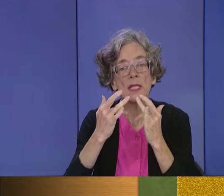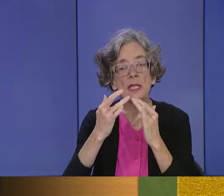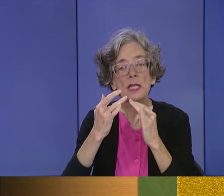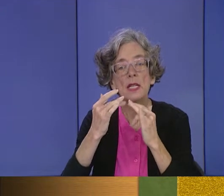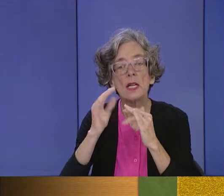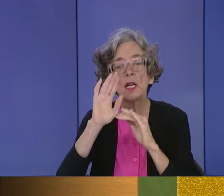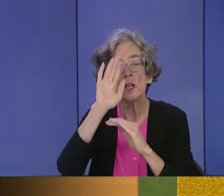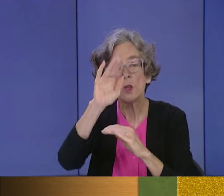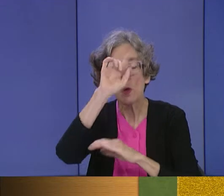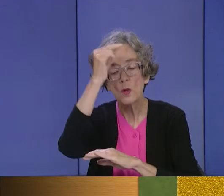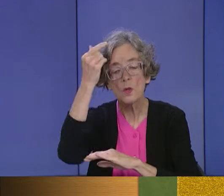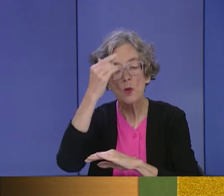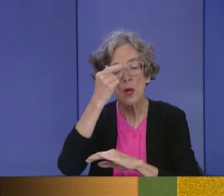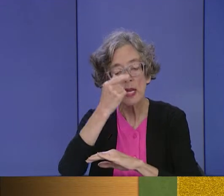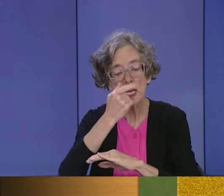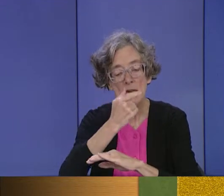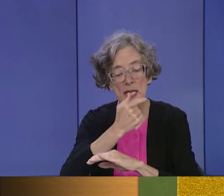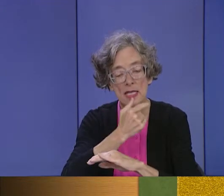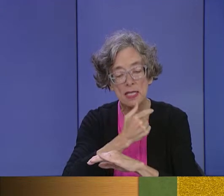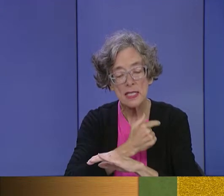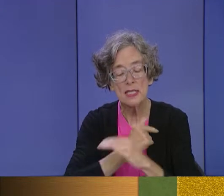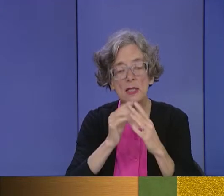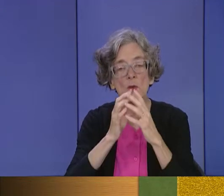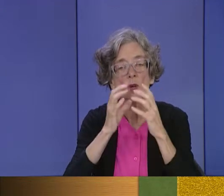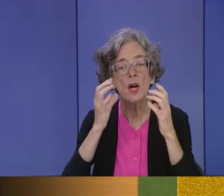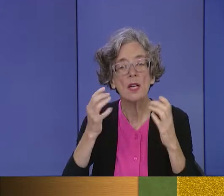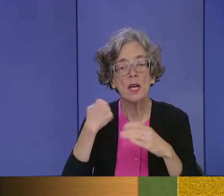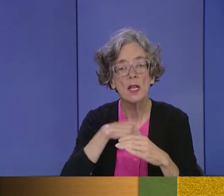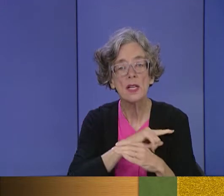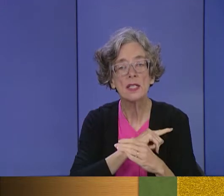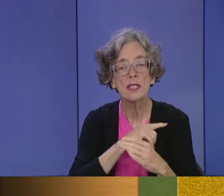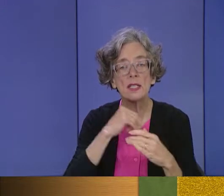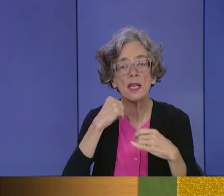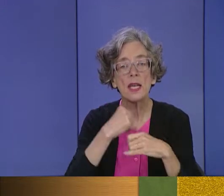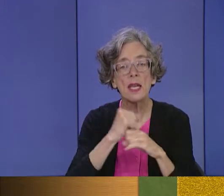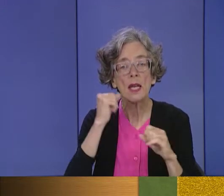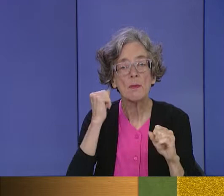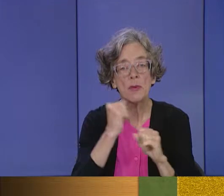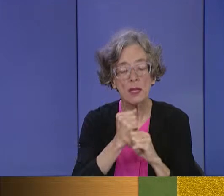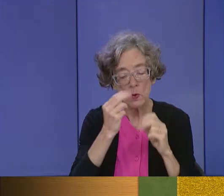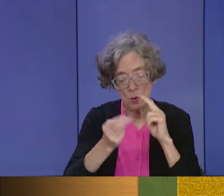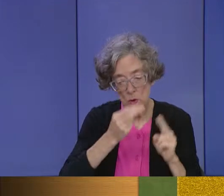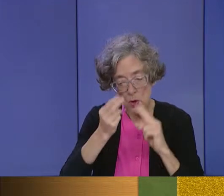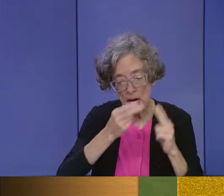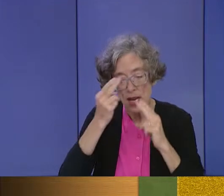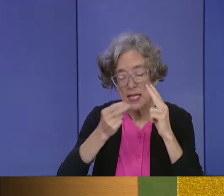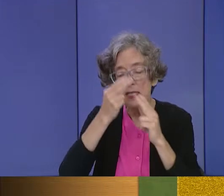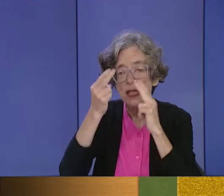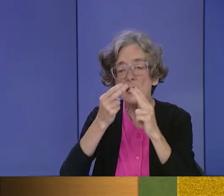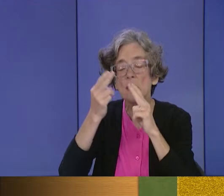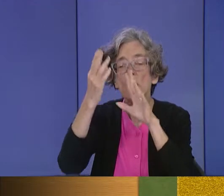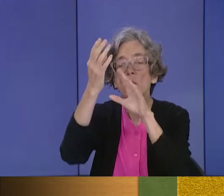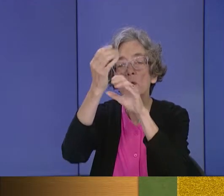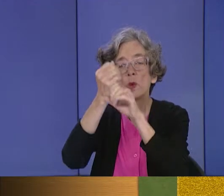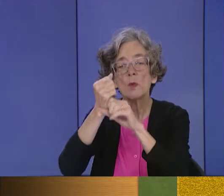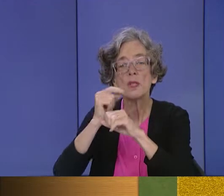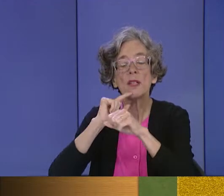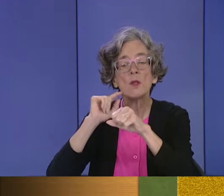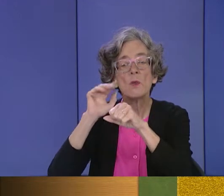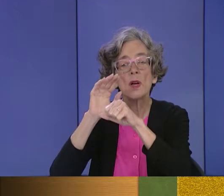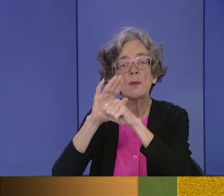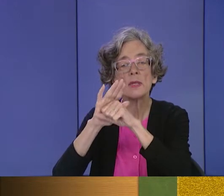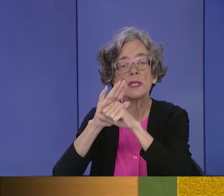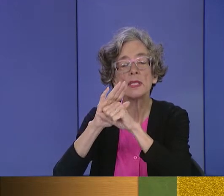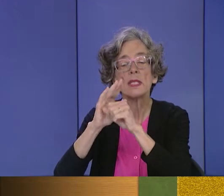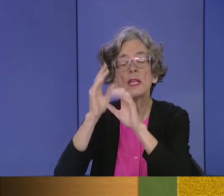your grace abundantly upon us, and make those hastening to attain your promises heirs